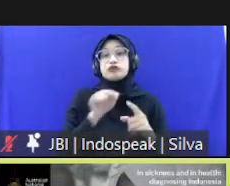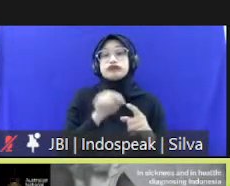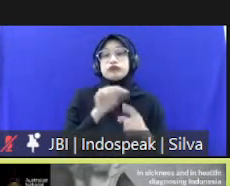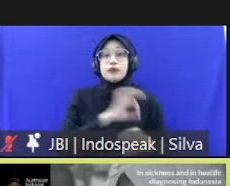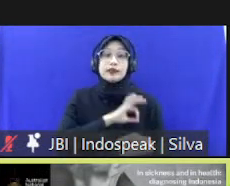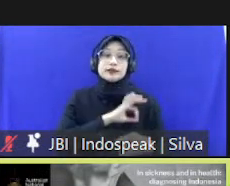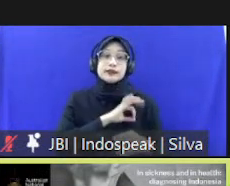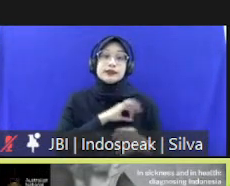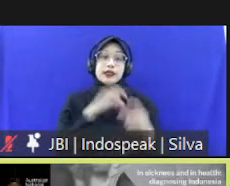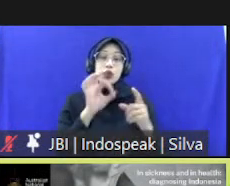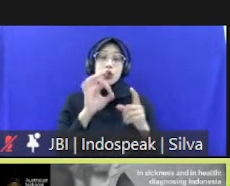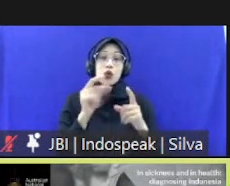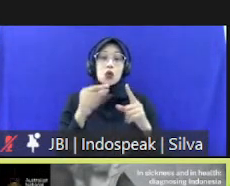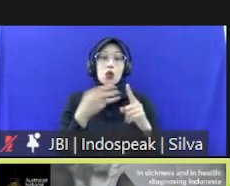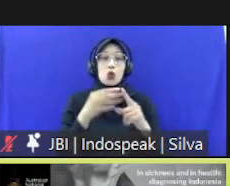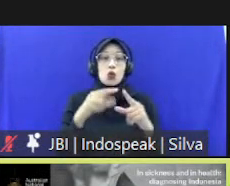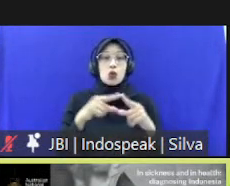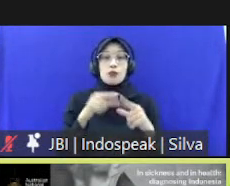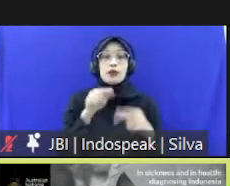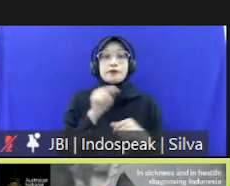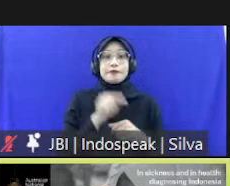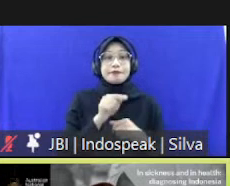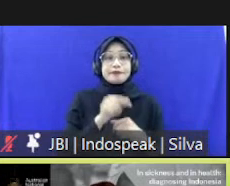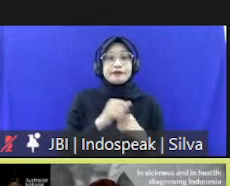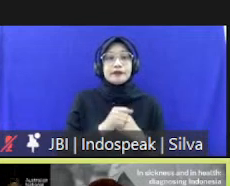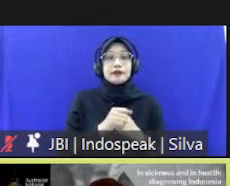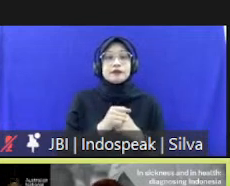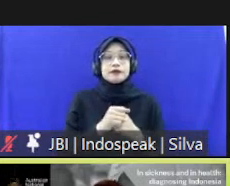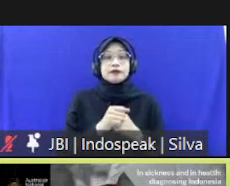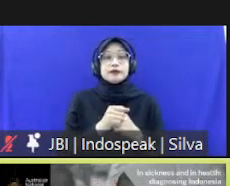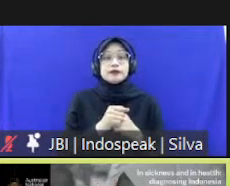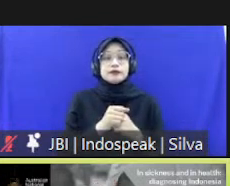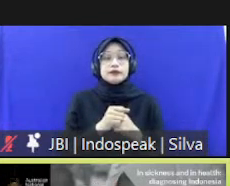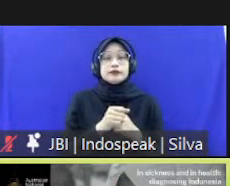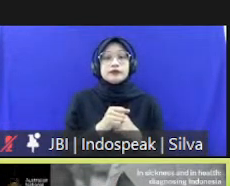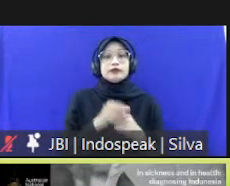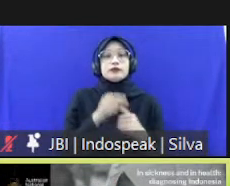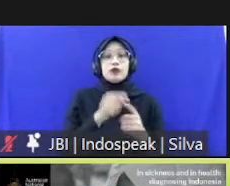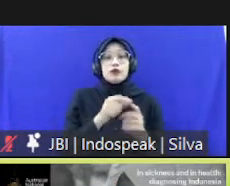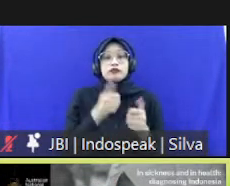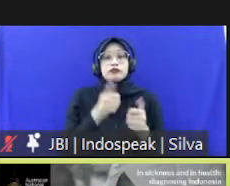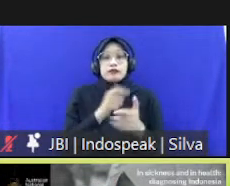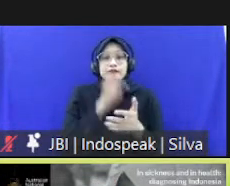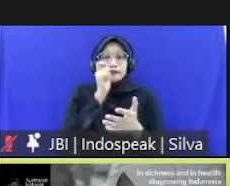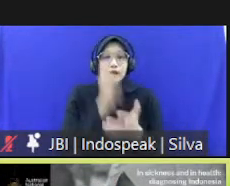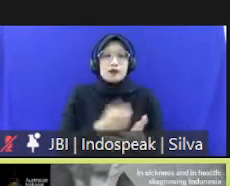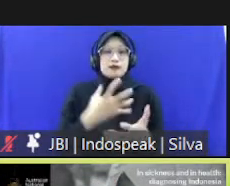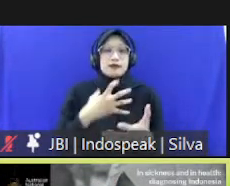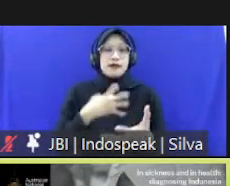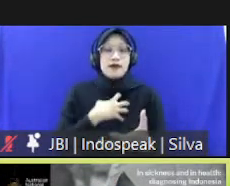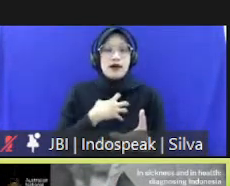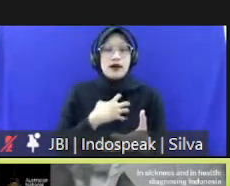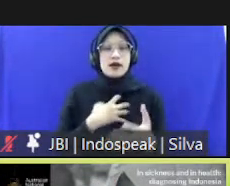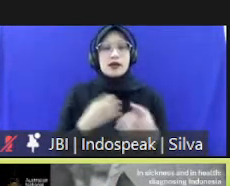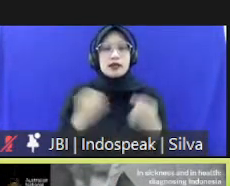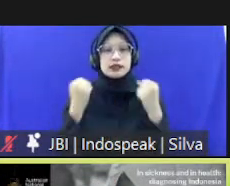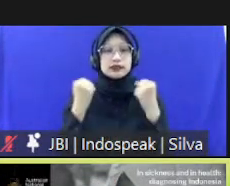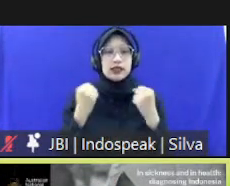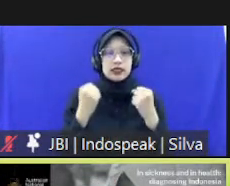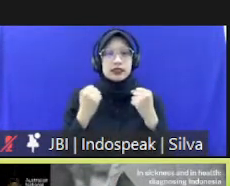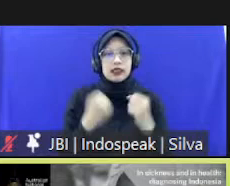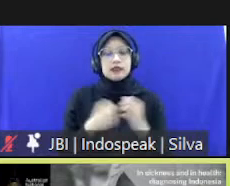greater recognition to the right to health. And one can sort of see that most readily in the changes made to the Constitution,